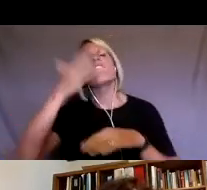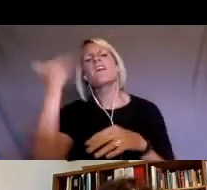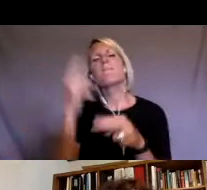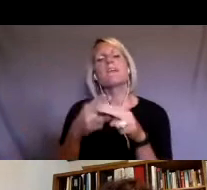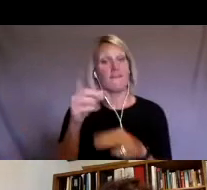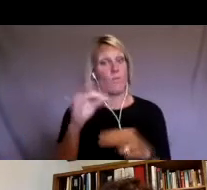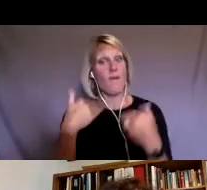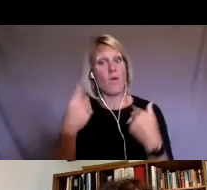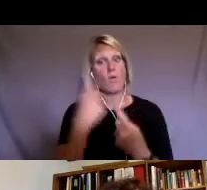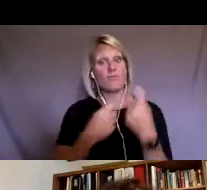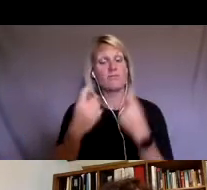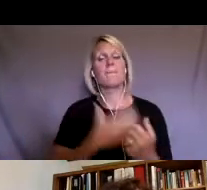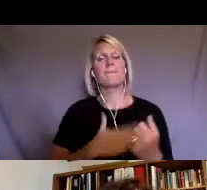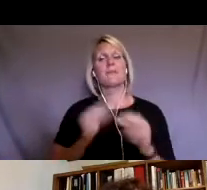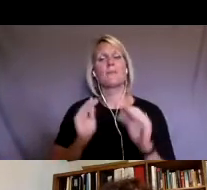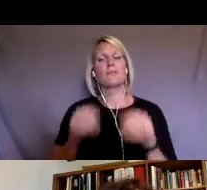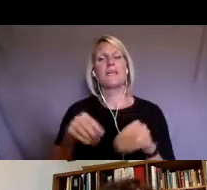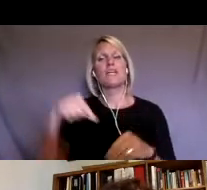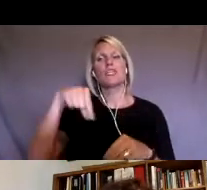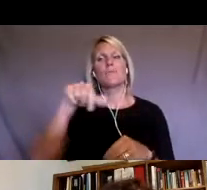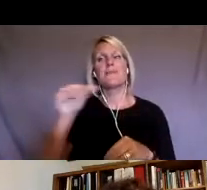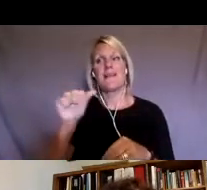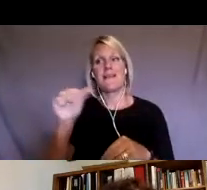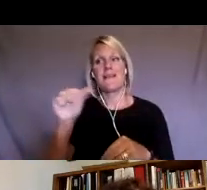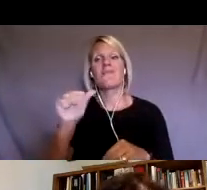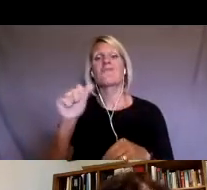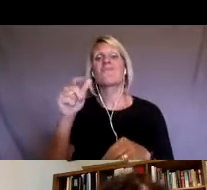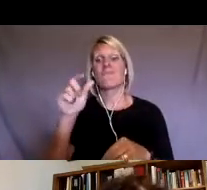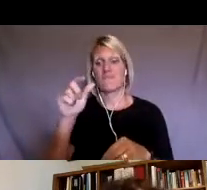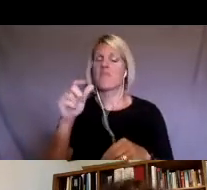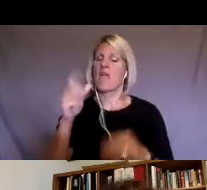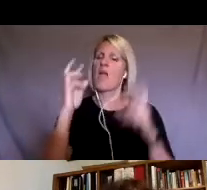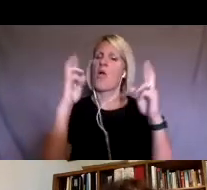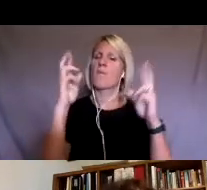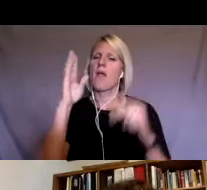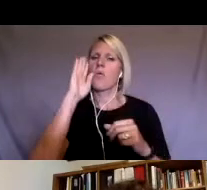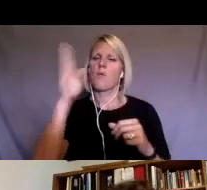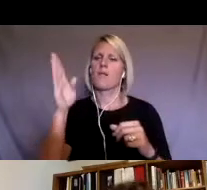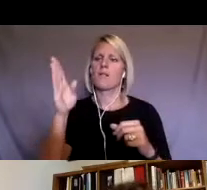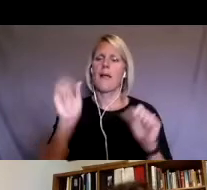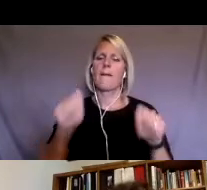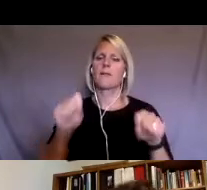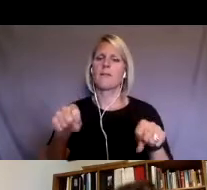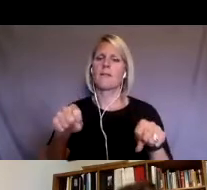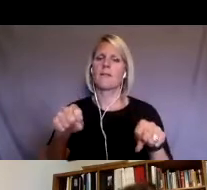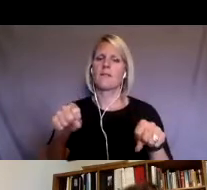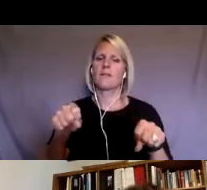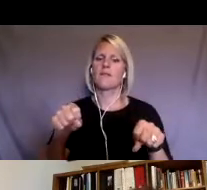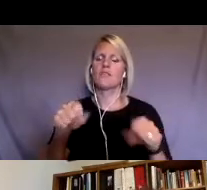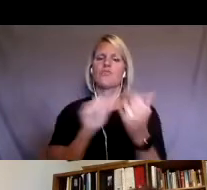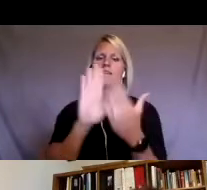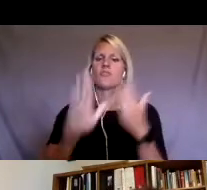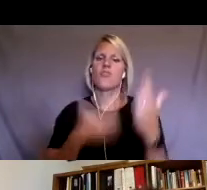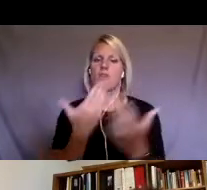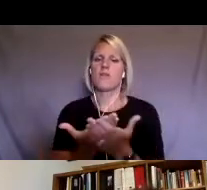in the Q&A. And I hope I will be able to address them all at the end of my talk. But going